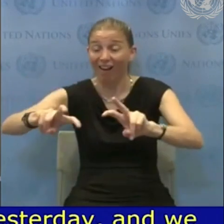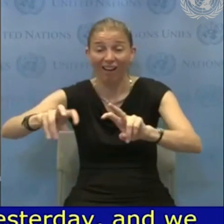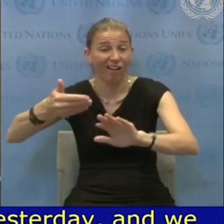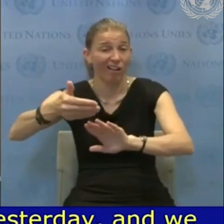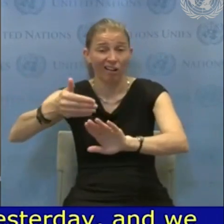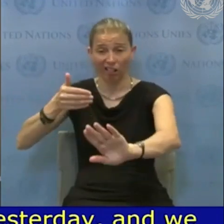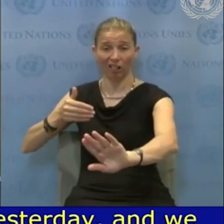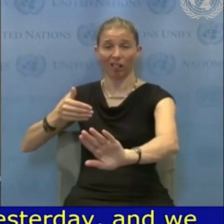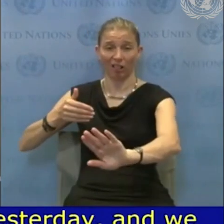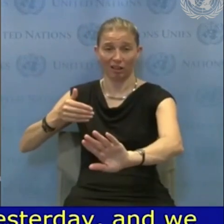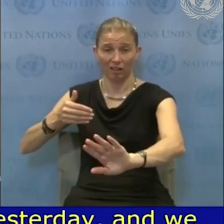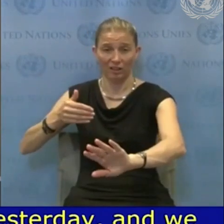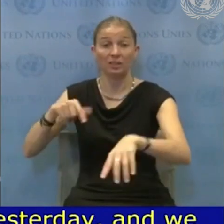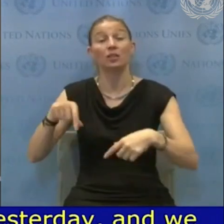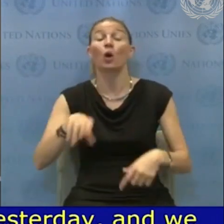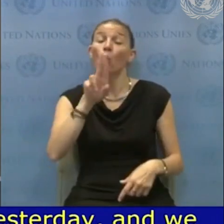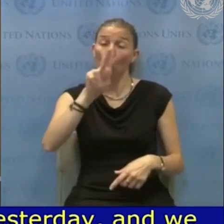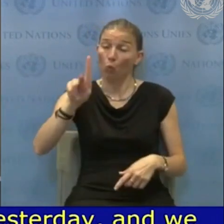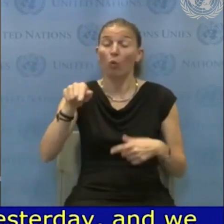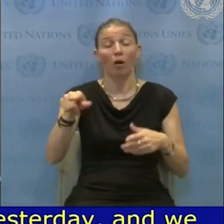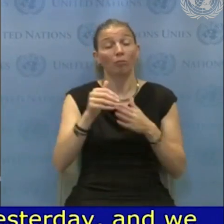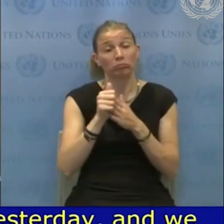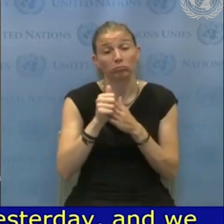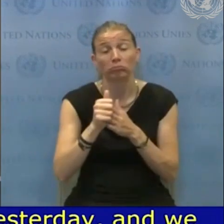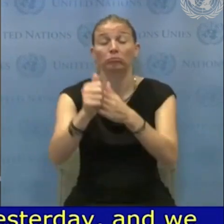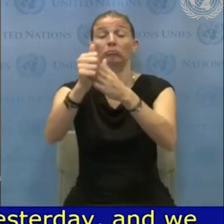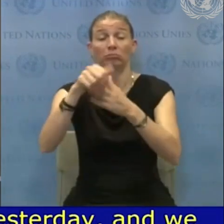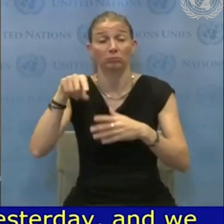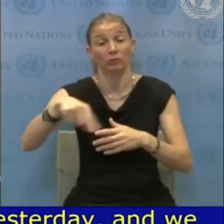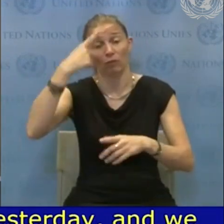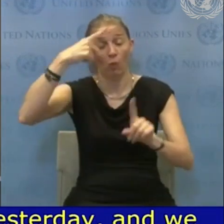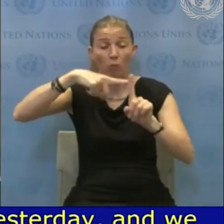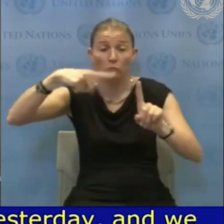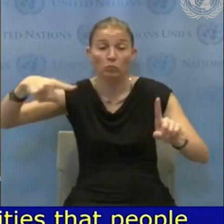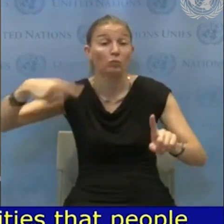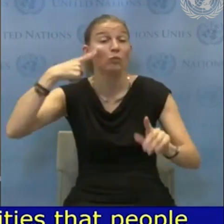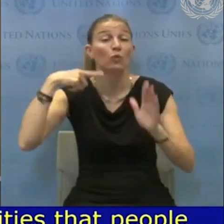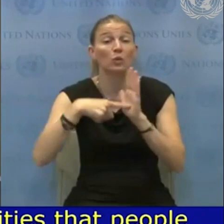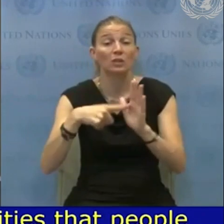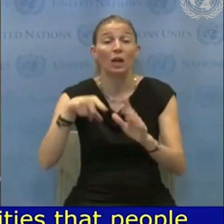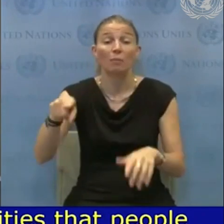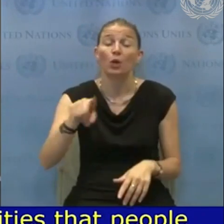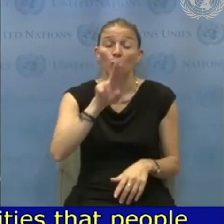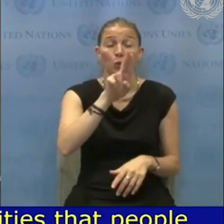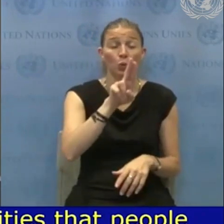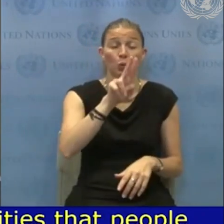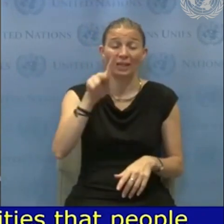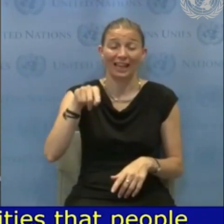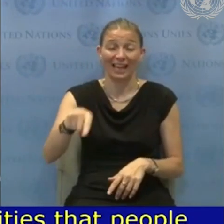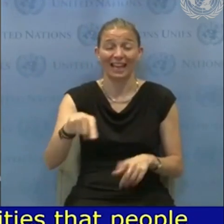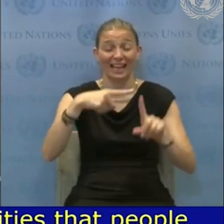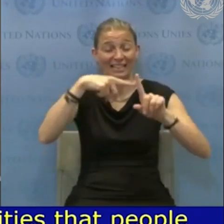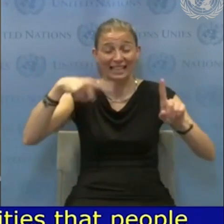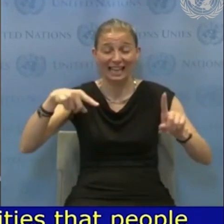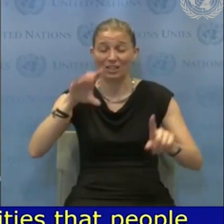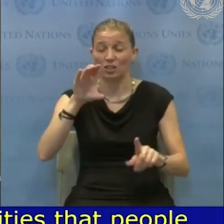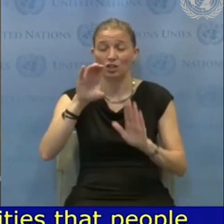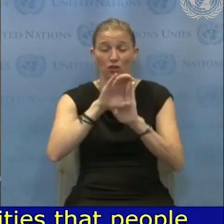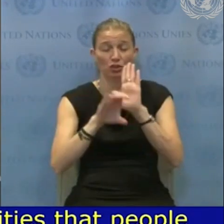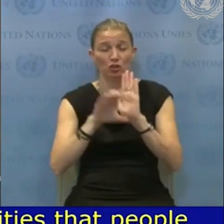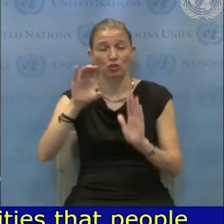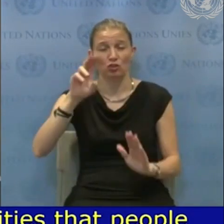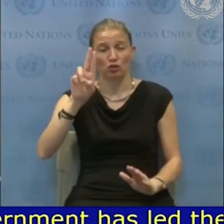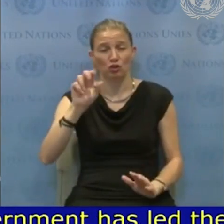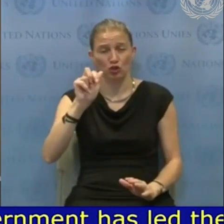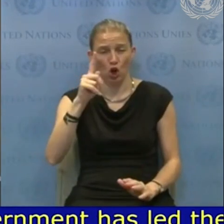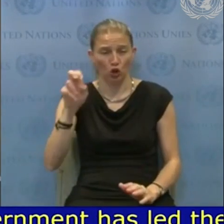way on data innovation, for example, in championing the Inclusive Data Charter and providing resources and technical